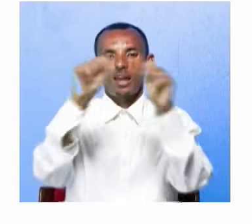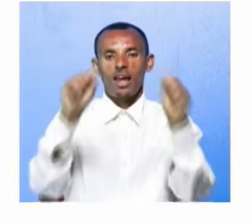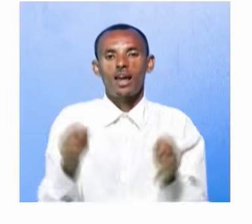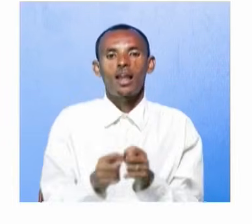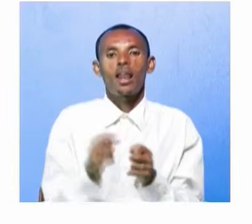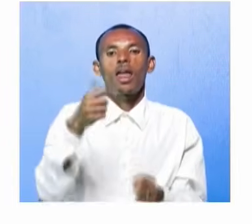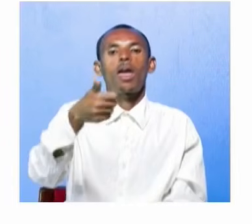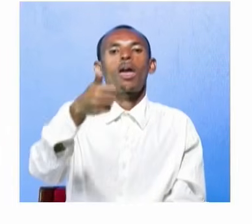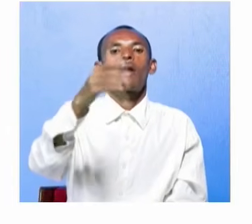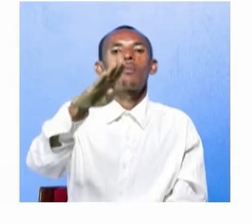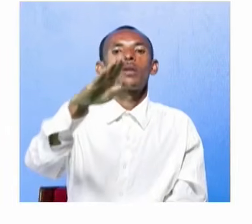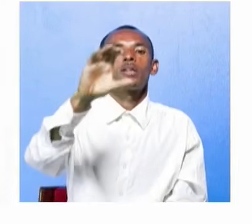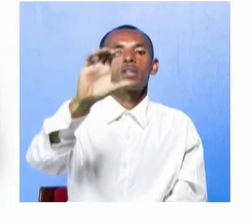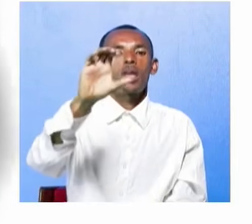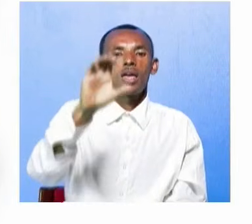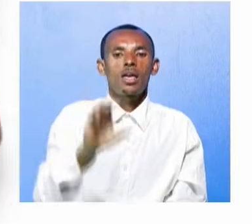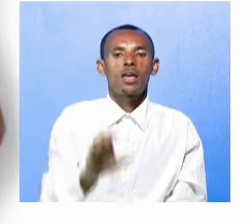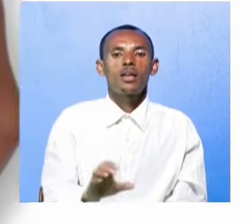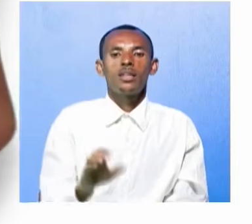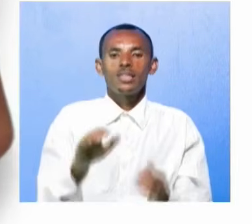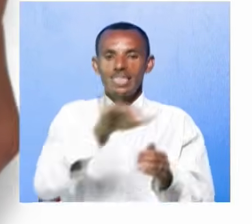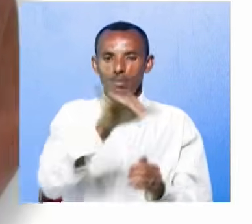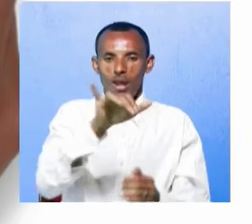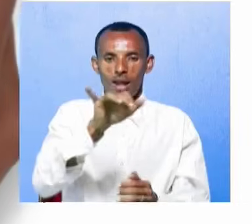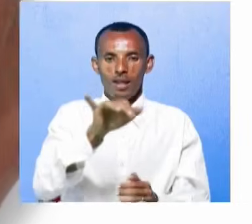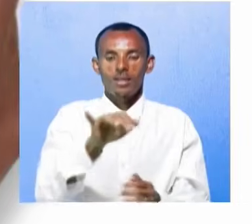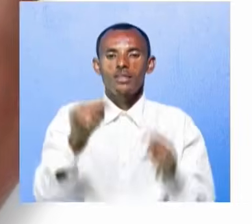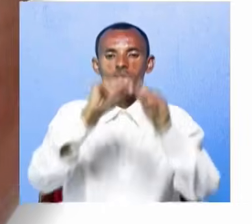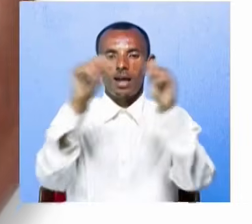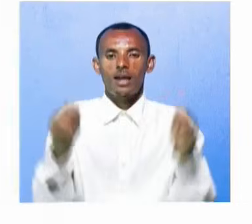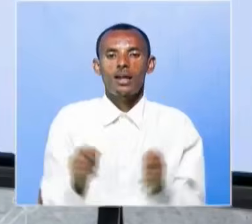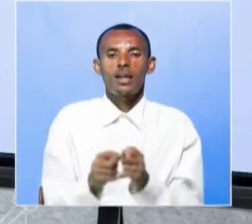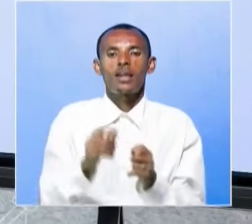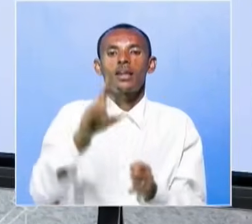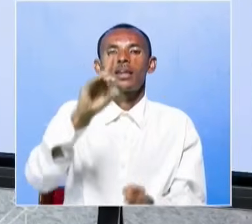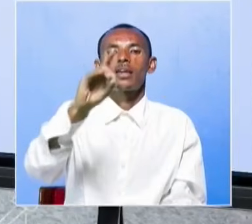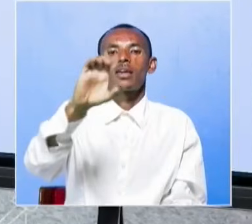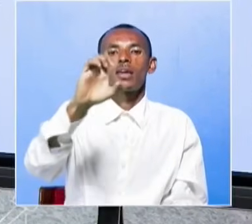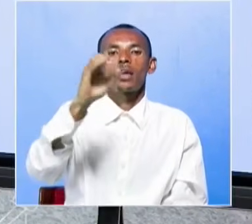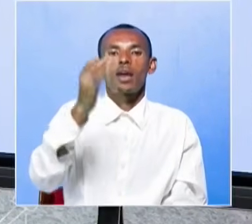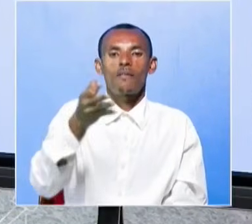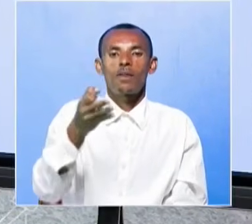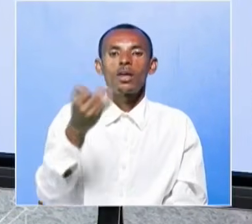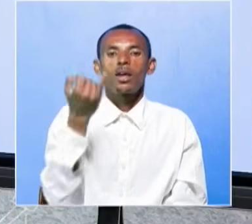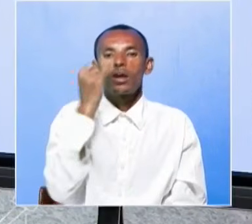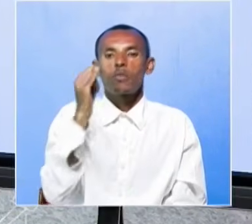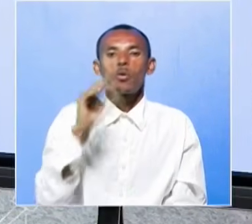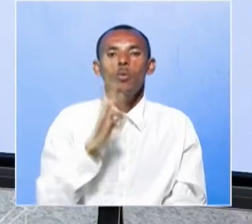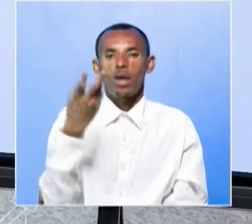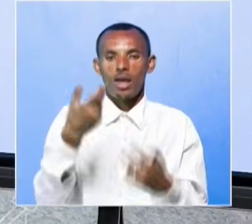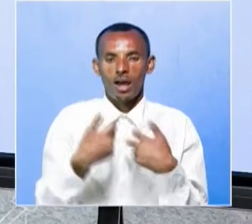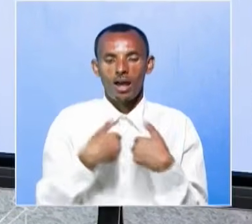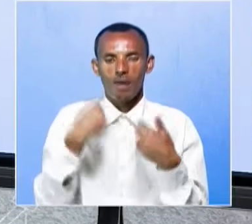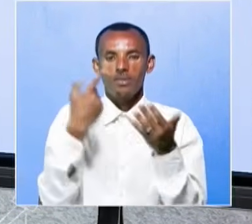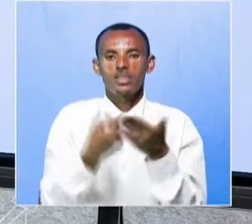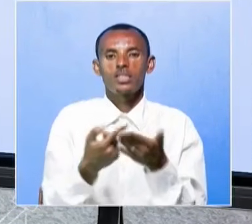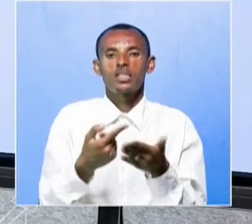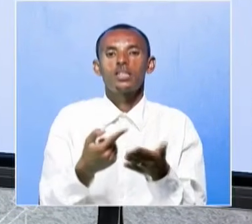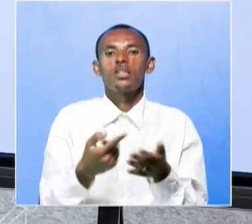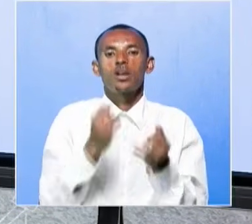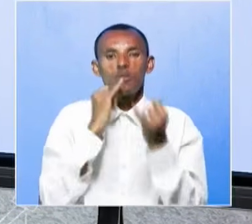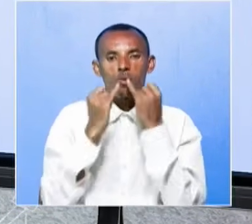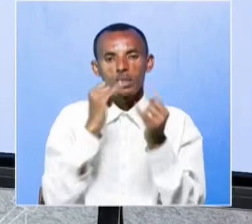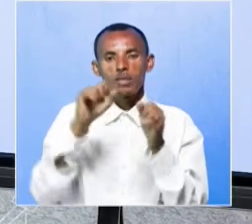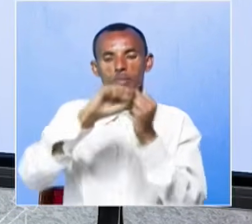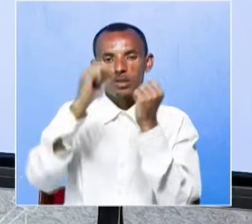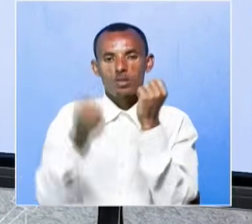ABC is similar to triangle DEF. If we have this information, based